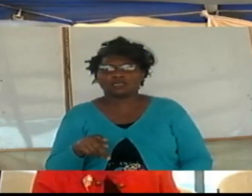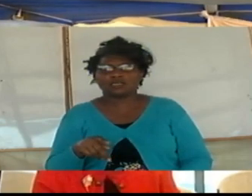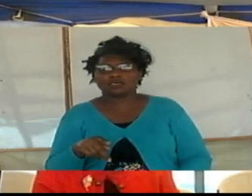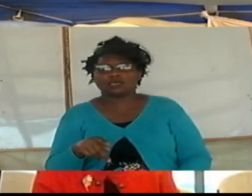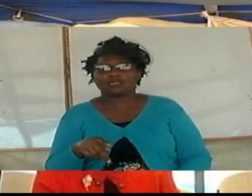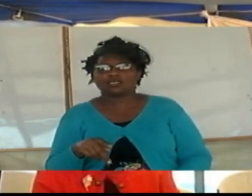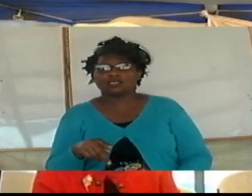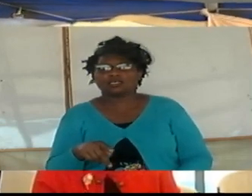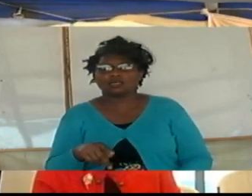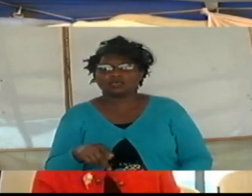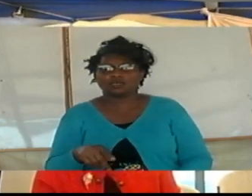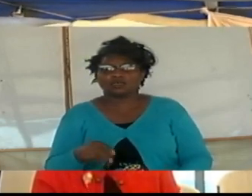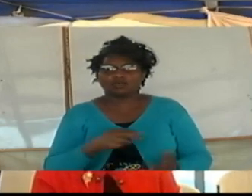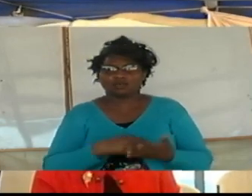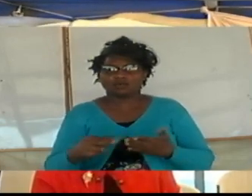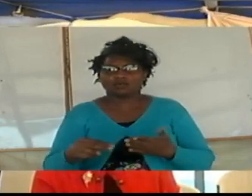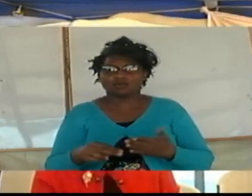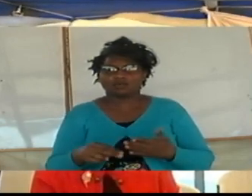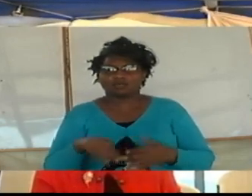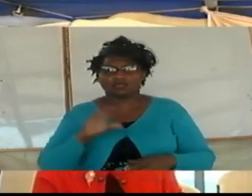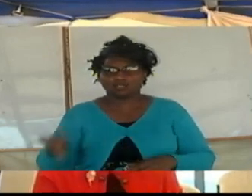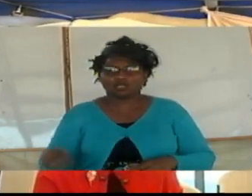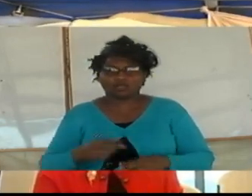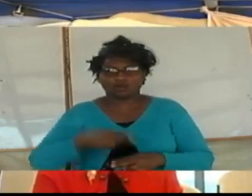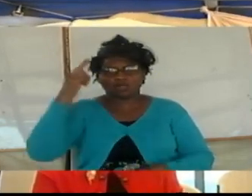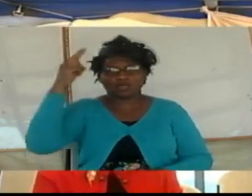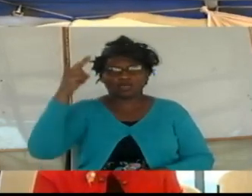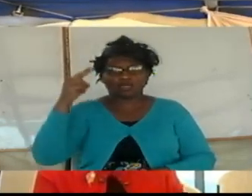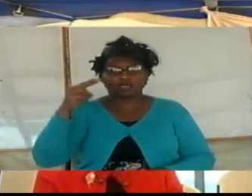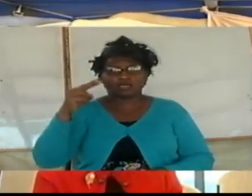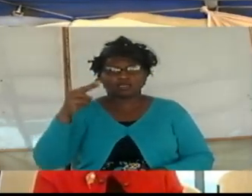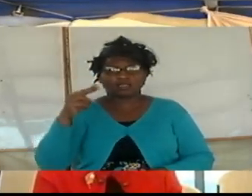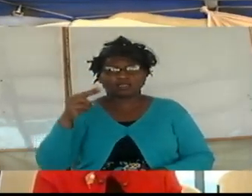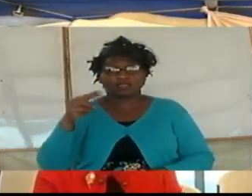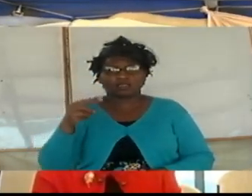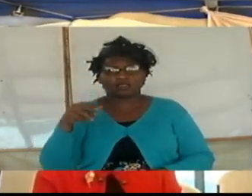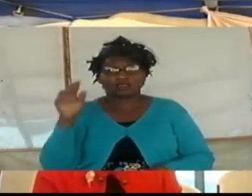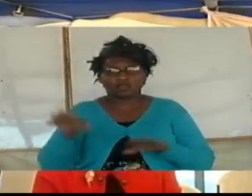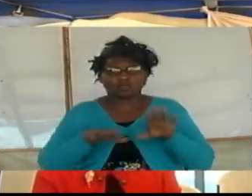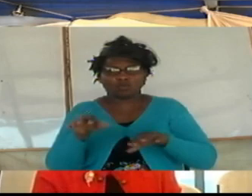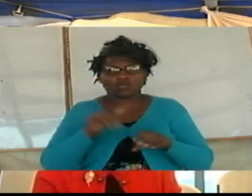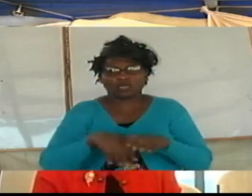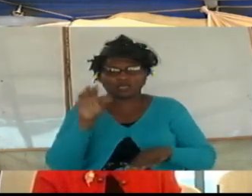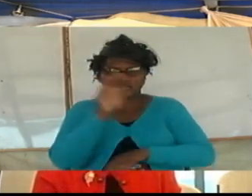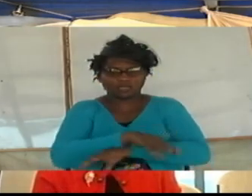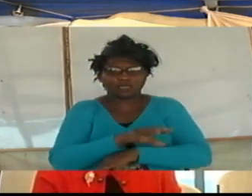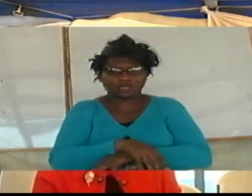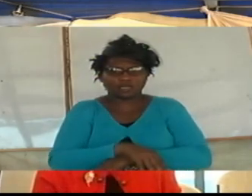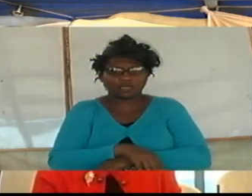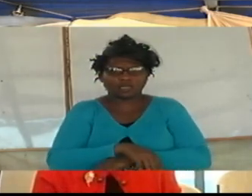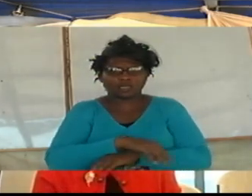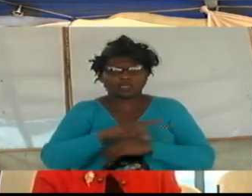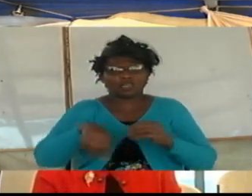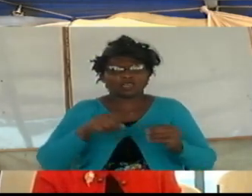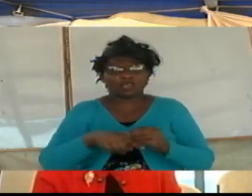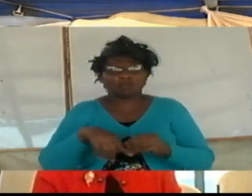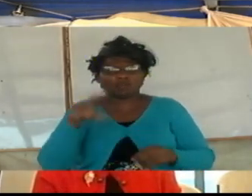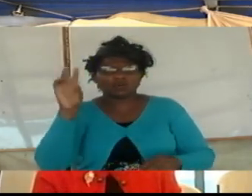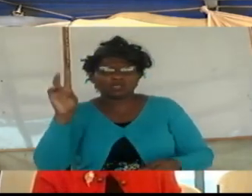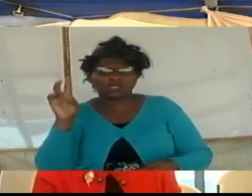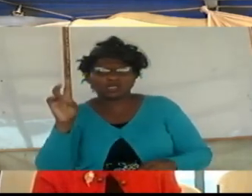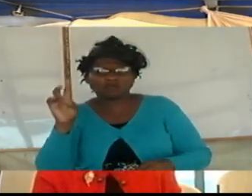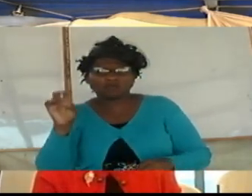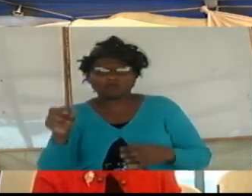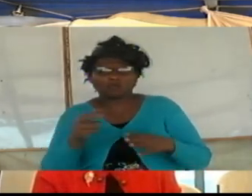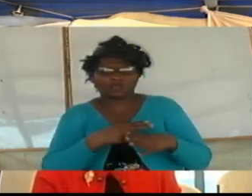at Holy Childhood High. I was just walking in the night. It was about 7 o'clock. I was walking from Halfway Tree because, you know, that Holy Childhood